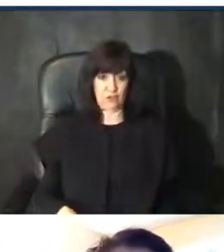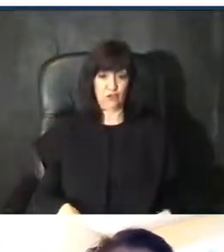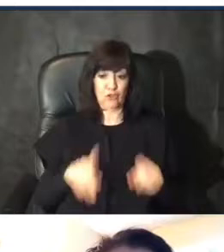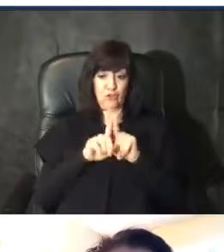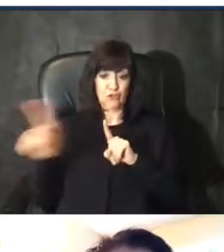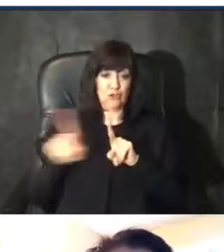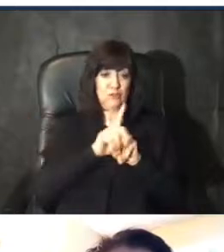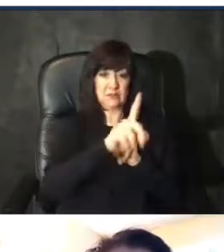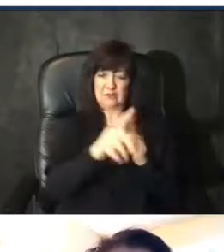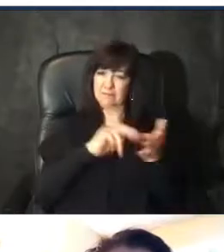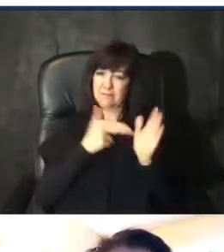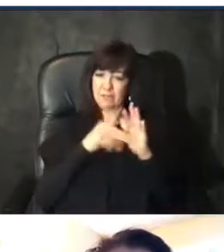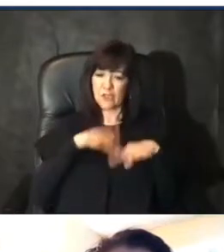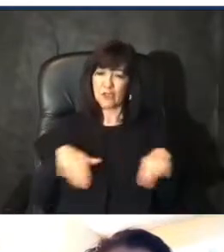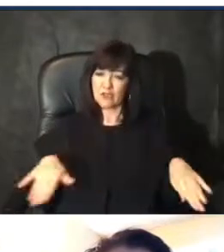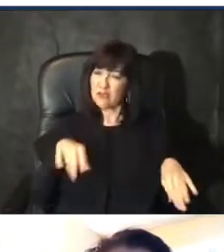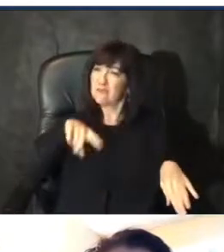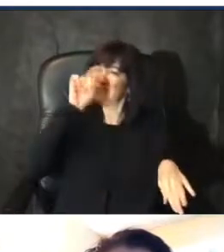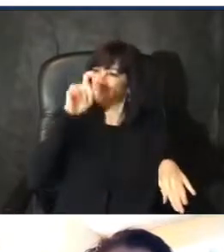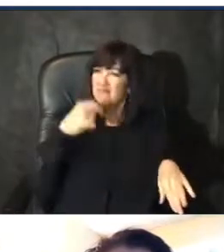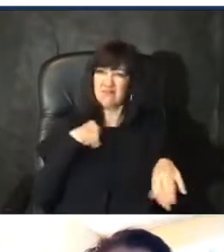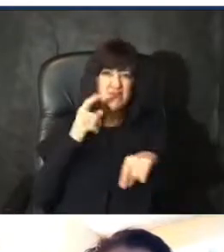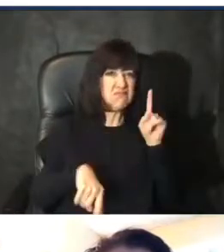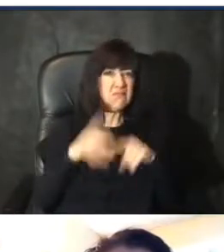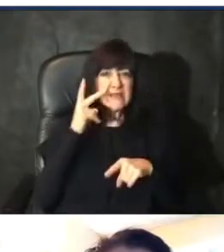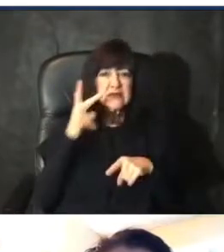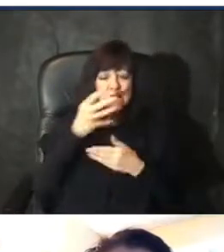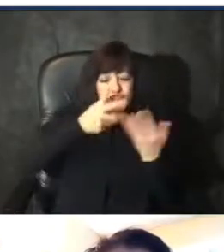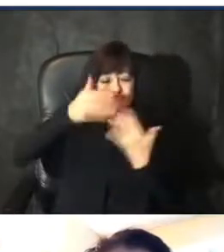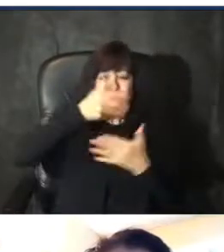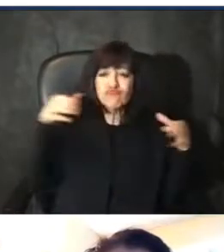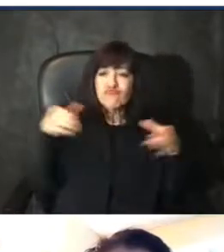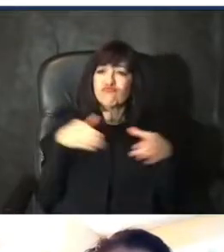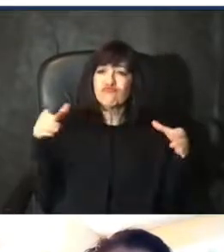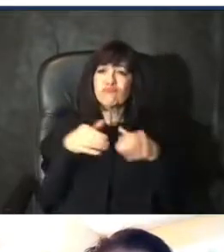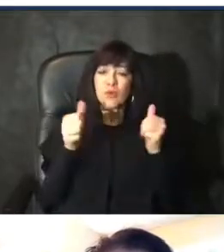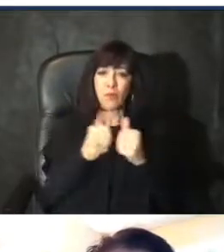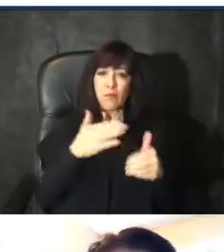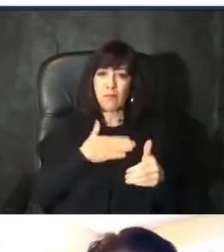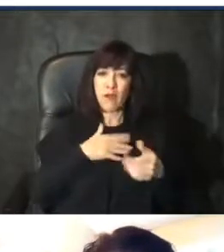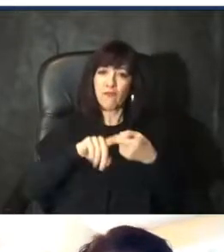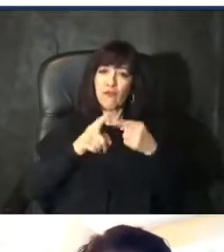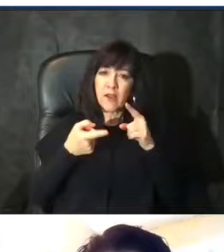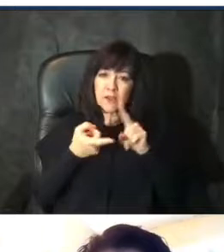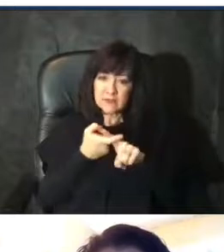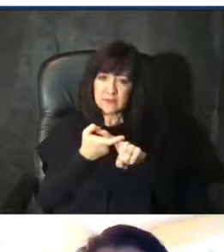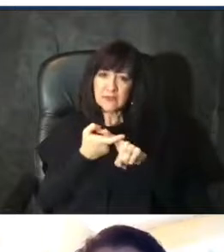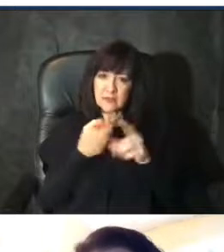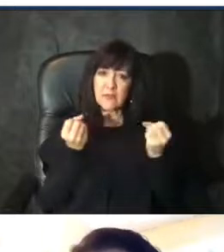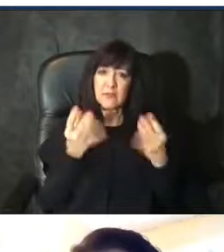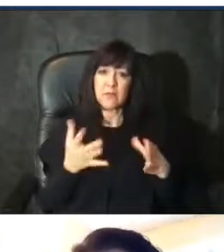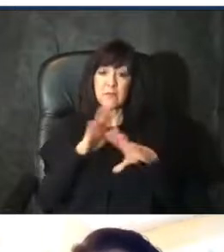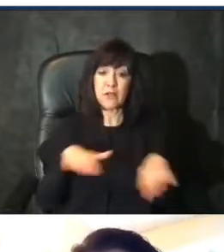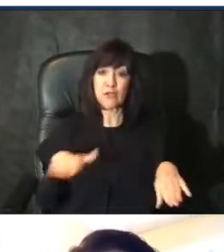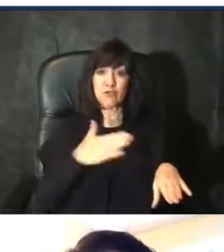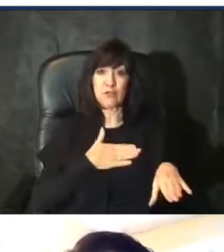to school as they usually do, and that's particularly concerning for children's mental health because many children in our